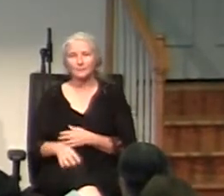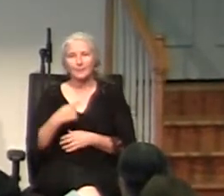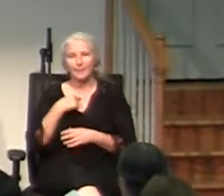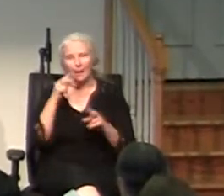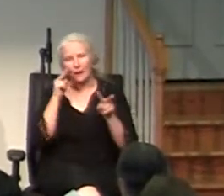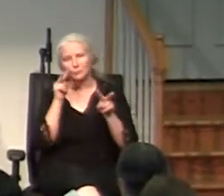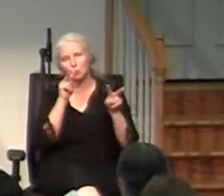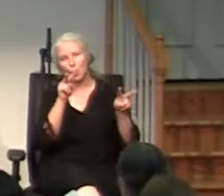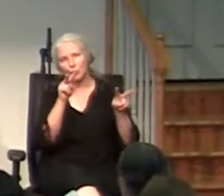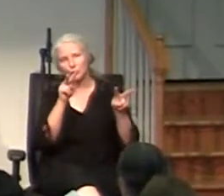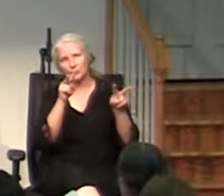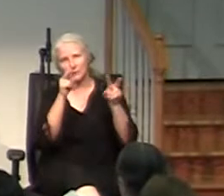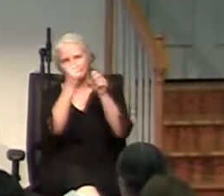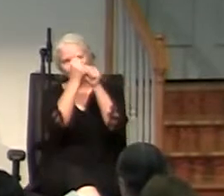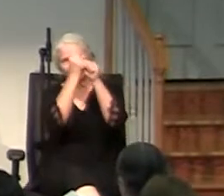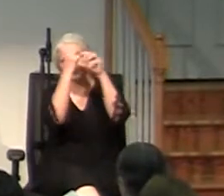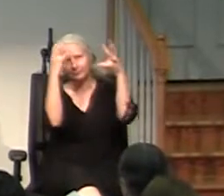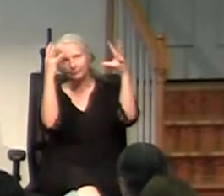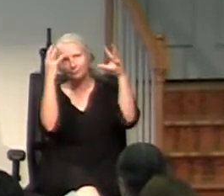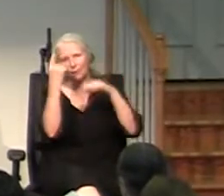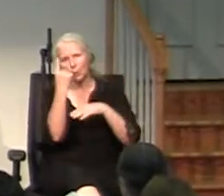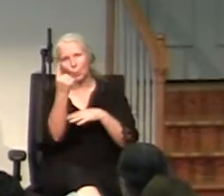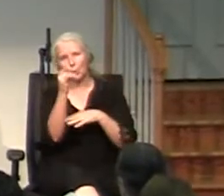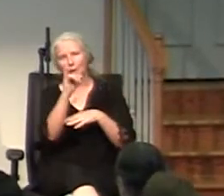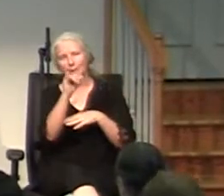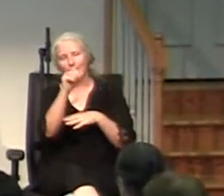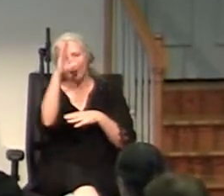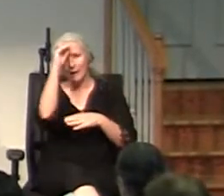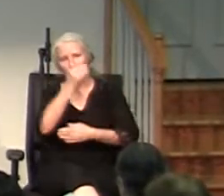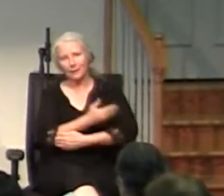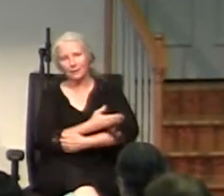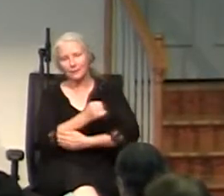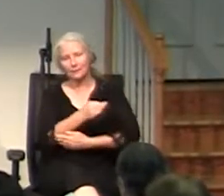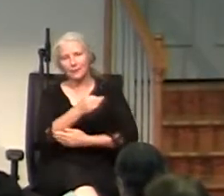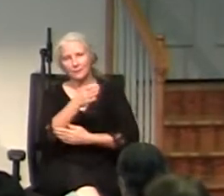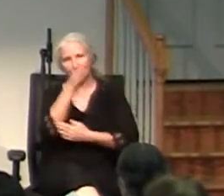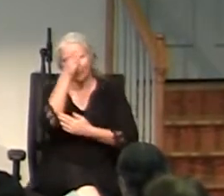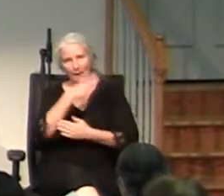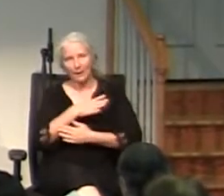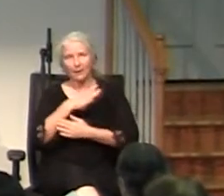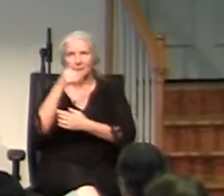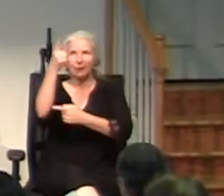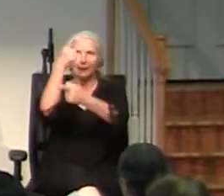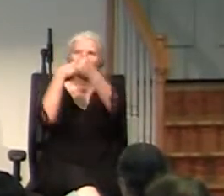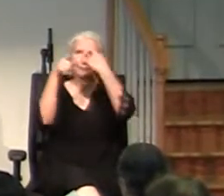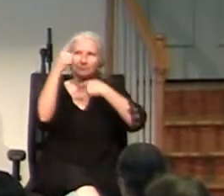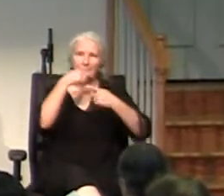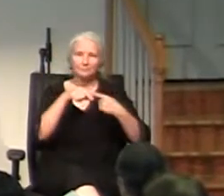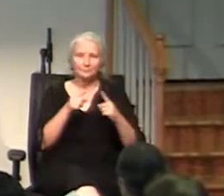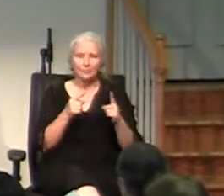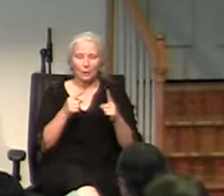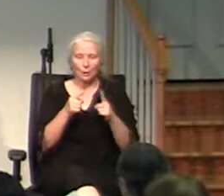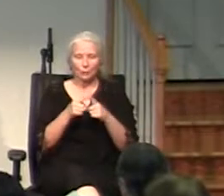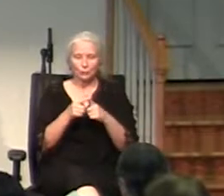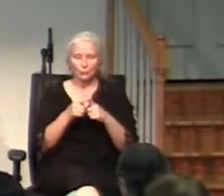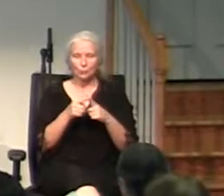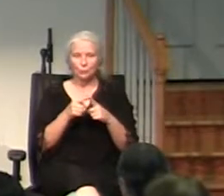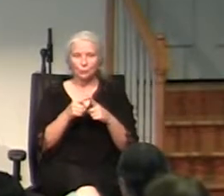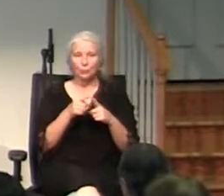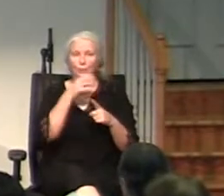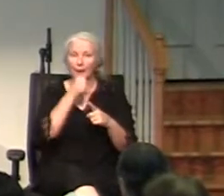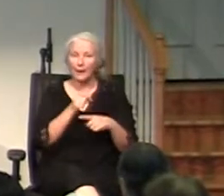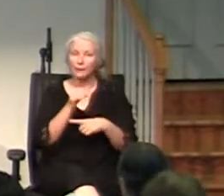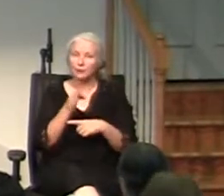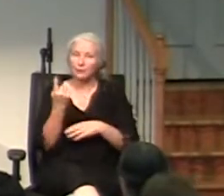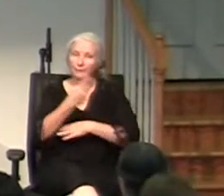night visions, and behold, the one like the Son of Man, coming with the clouds of heaven, he came to the Ancient of Days. And we already saw the Ancient of